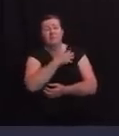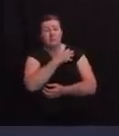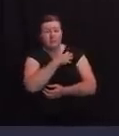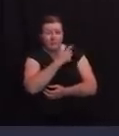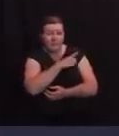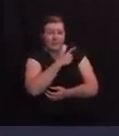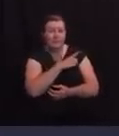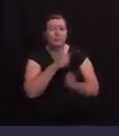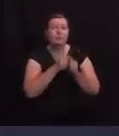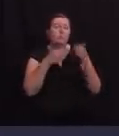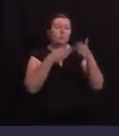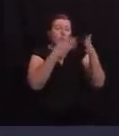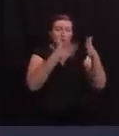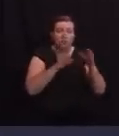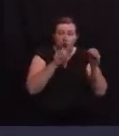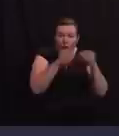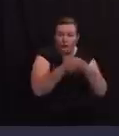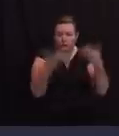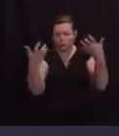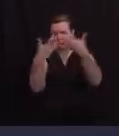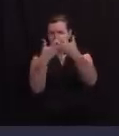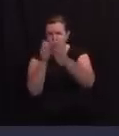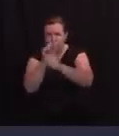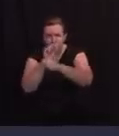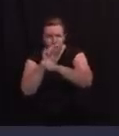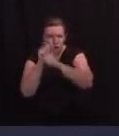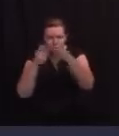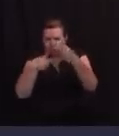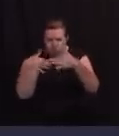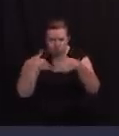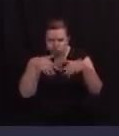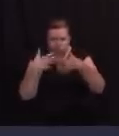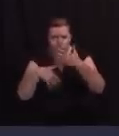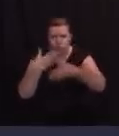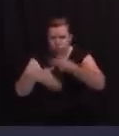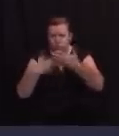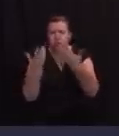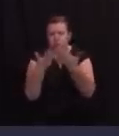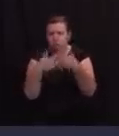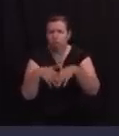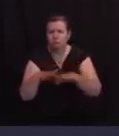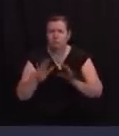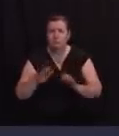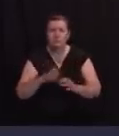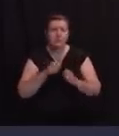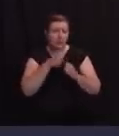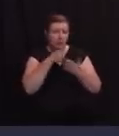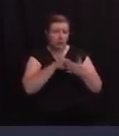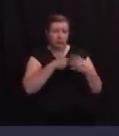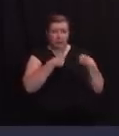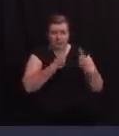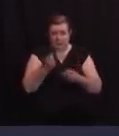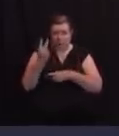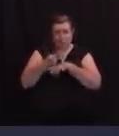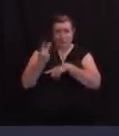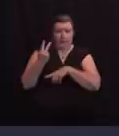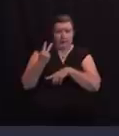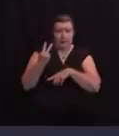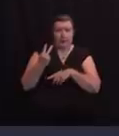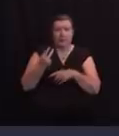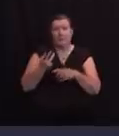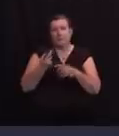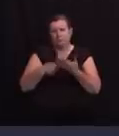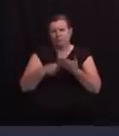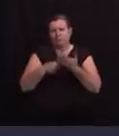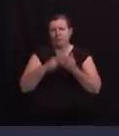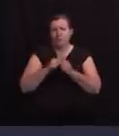office. So we're, in the last 2 days since that letter came in, we've had discussions with the Attorney General's office, with Atlantic